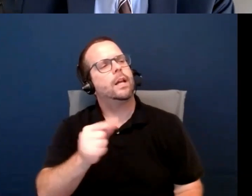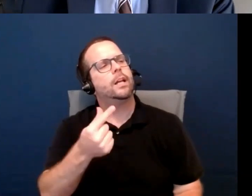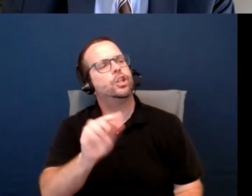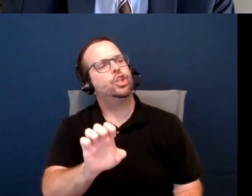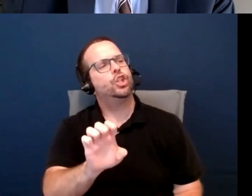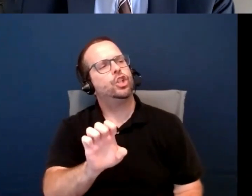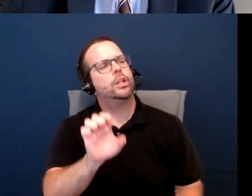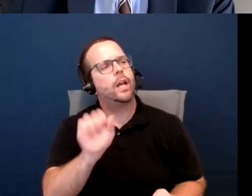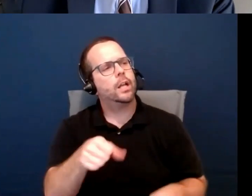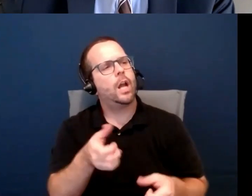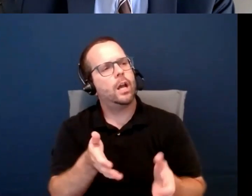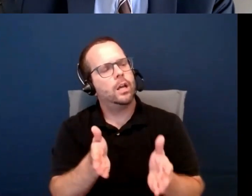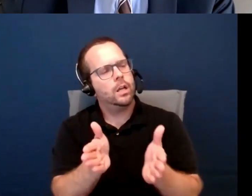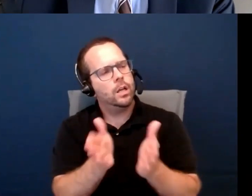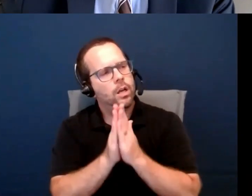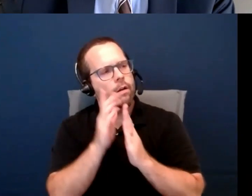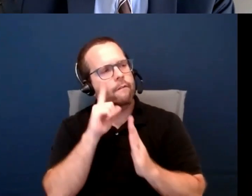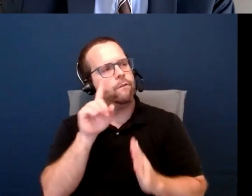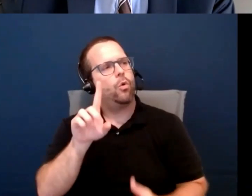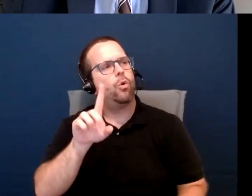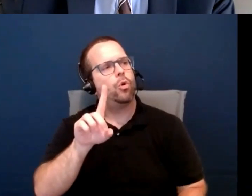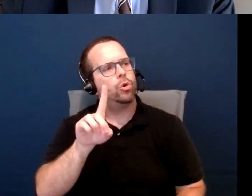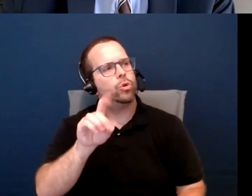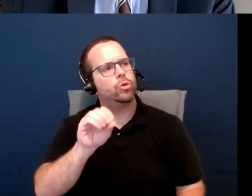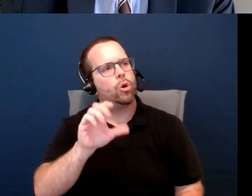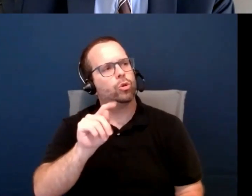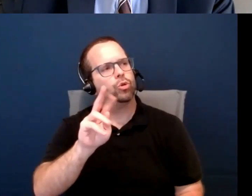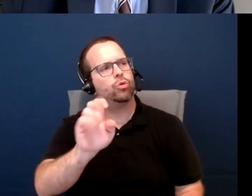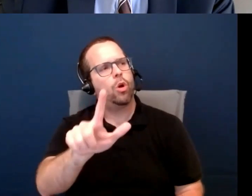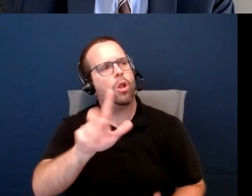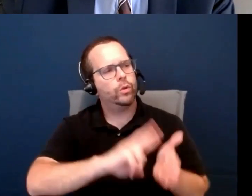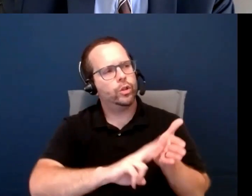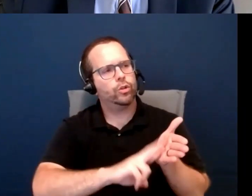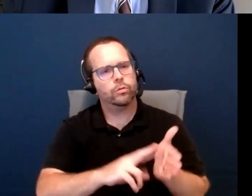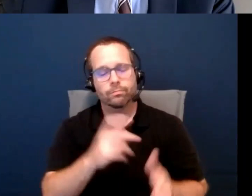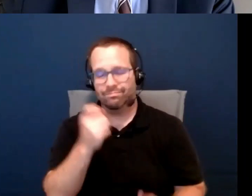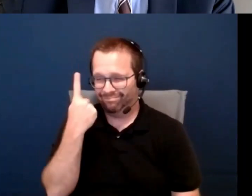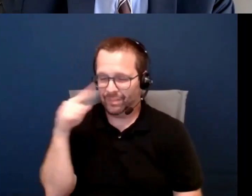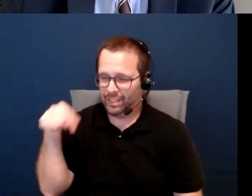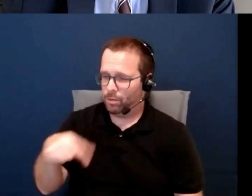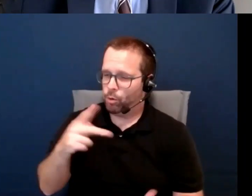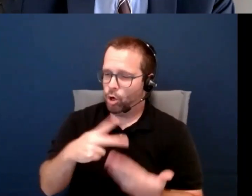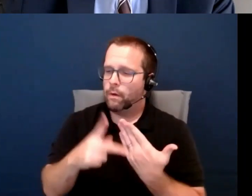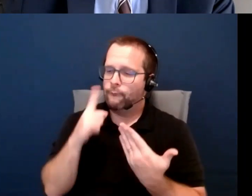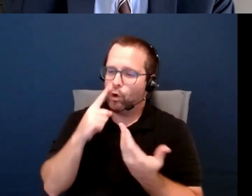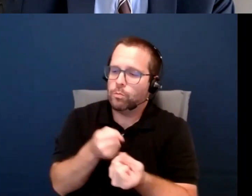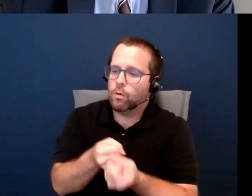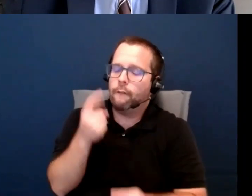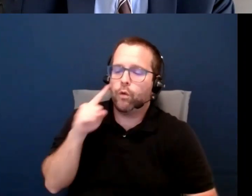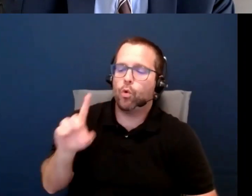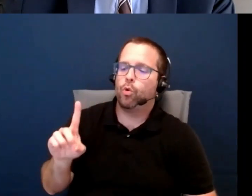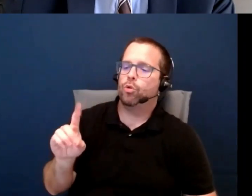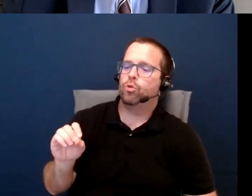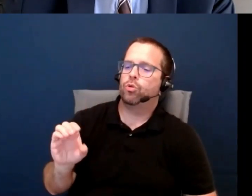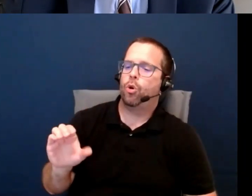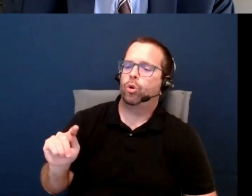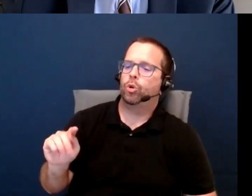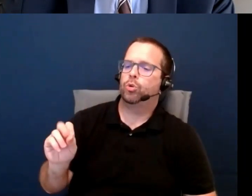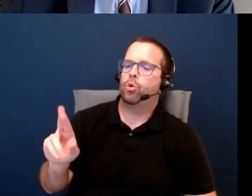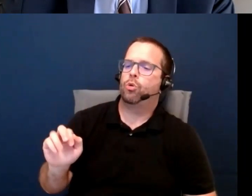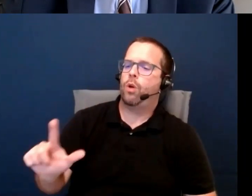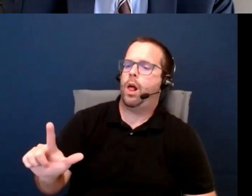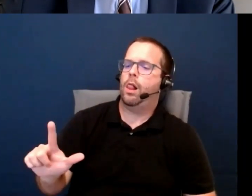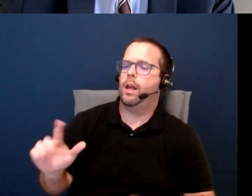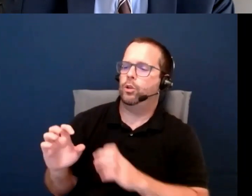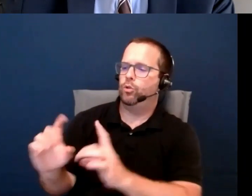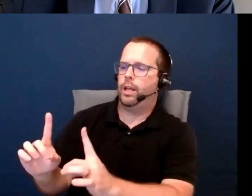research? It is not a program of support for doctoral education. It is a program on the dissertation